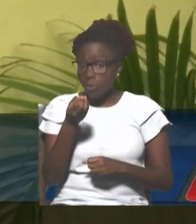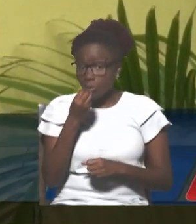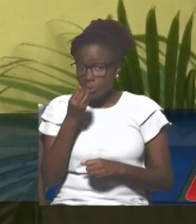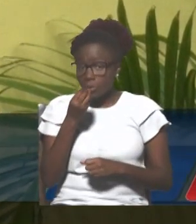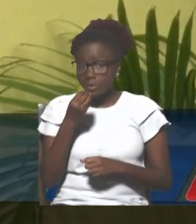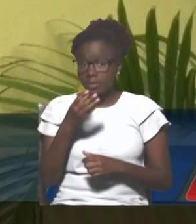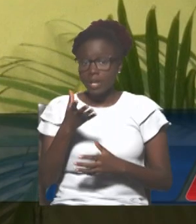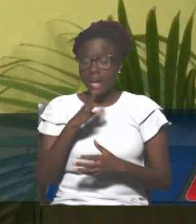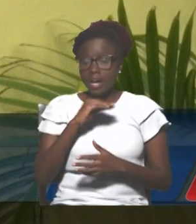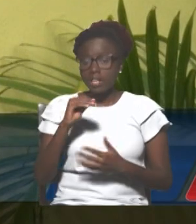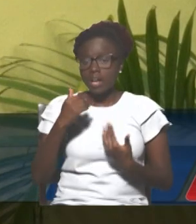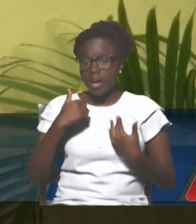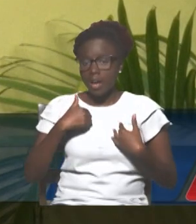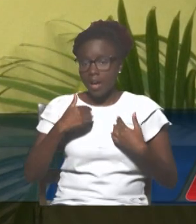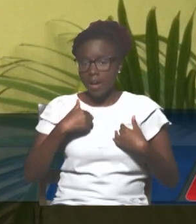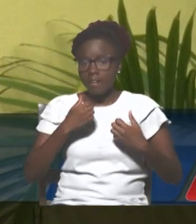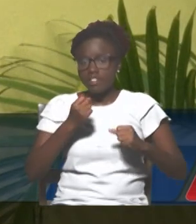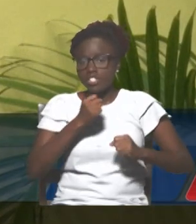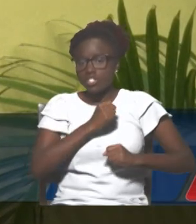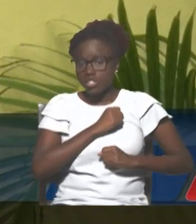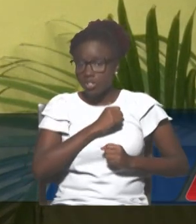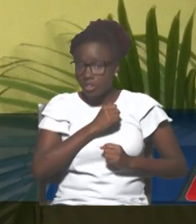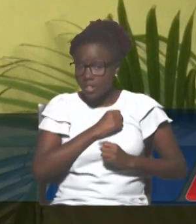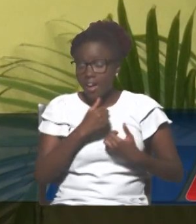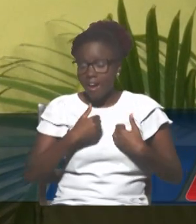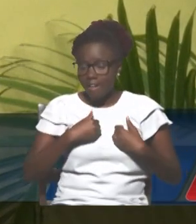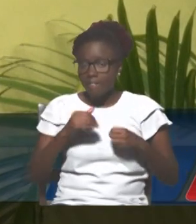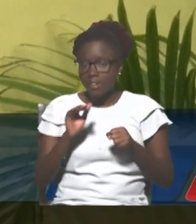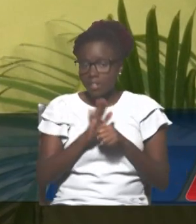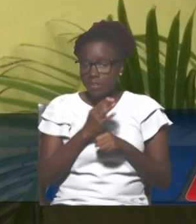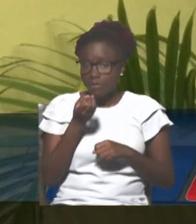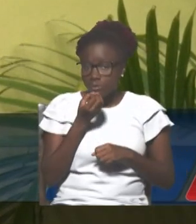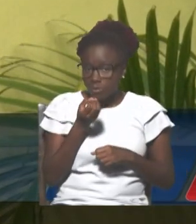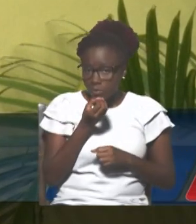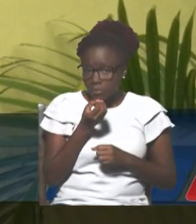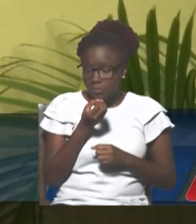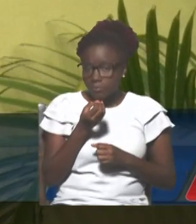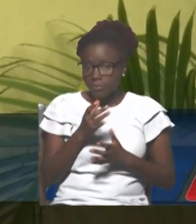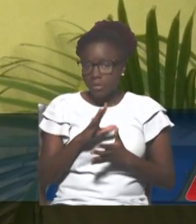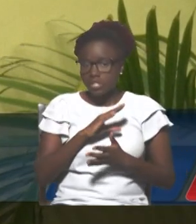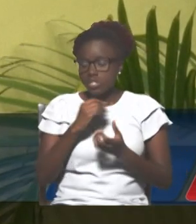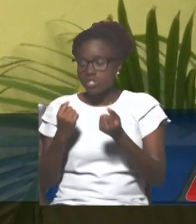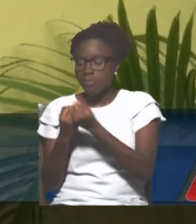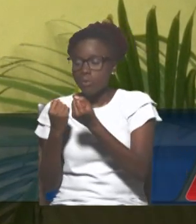security, supporting farmers we work very closely with,